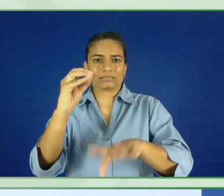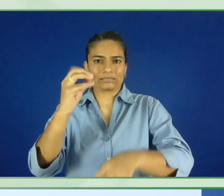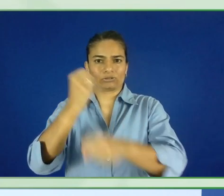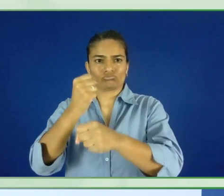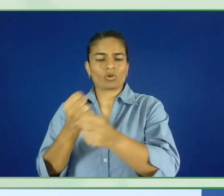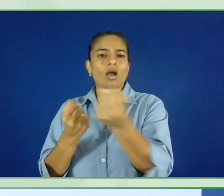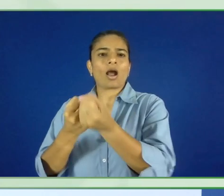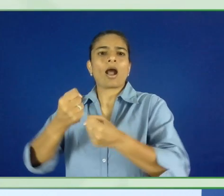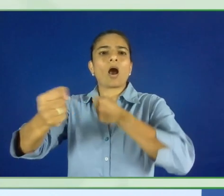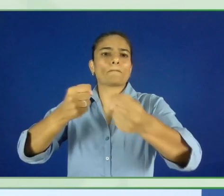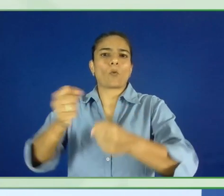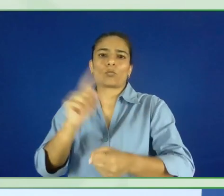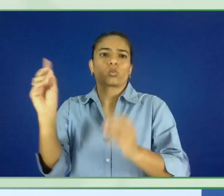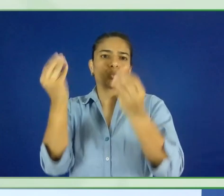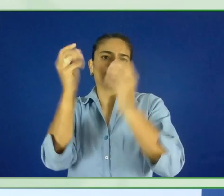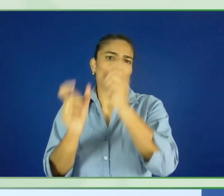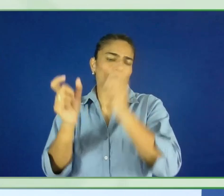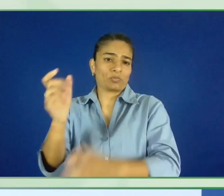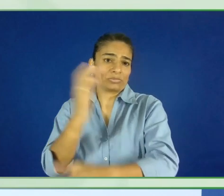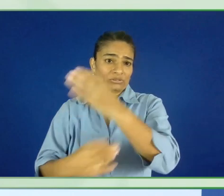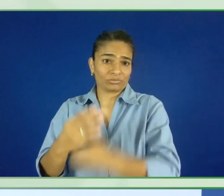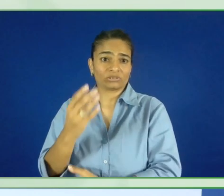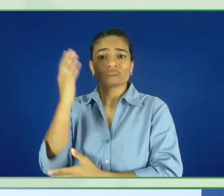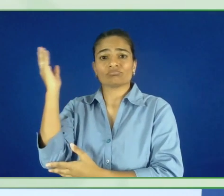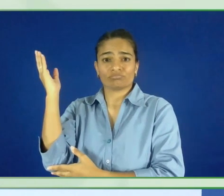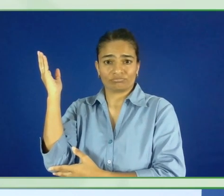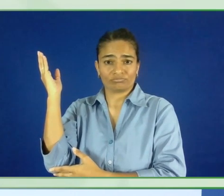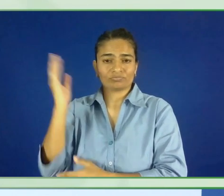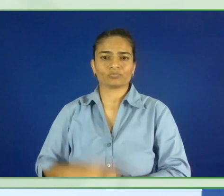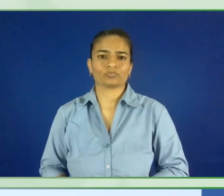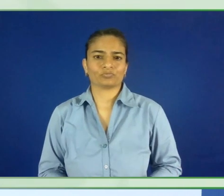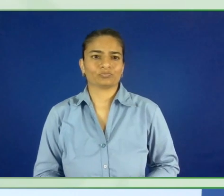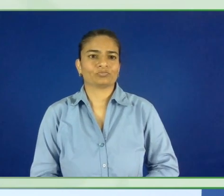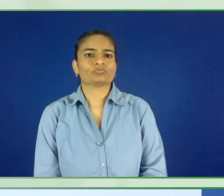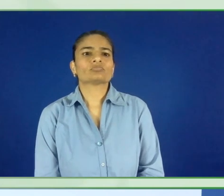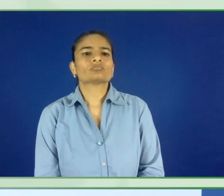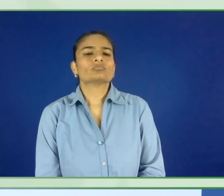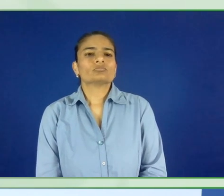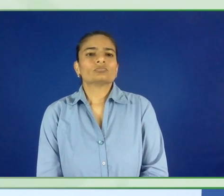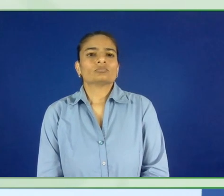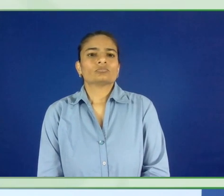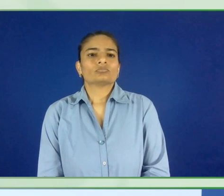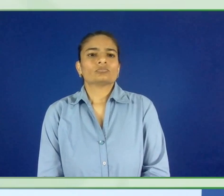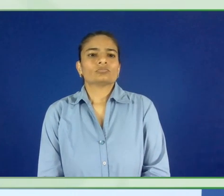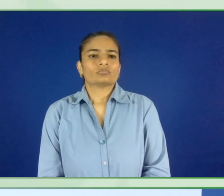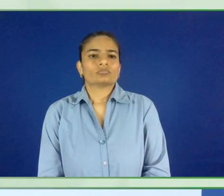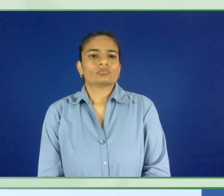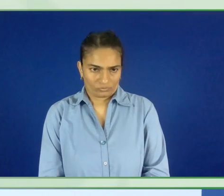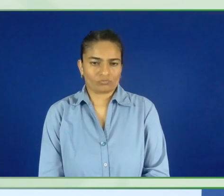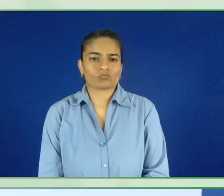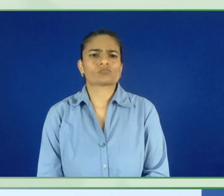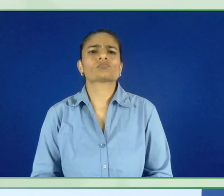please? So first, a couple words about who we are. What is this association,